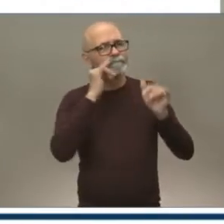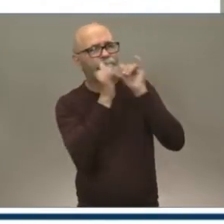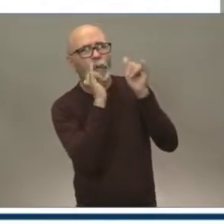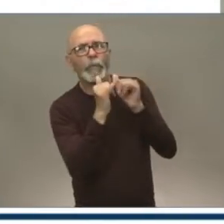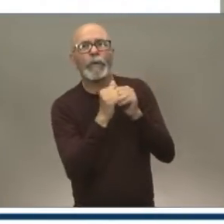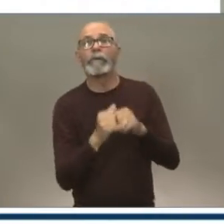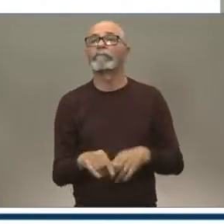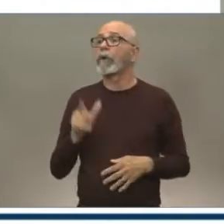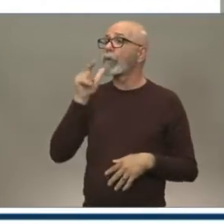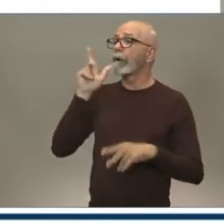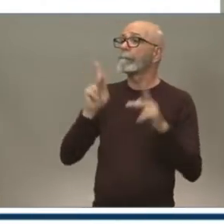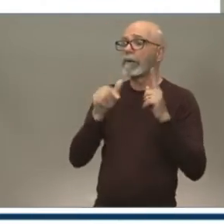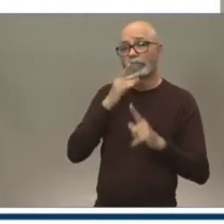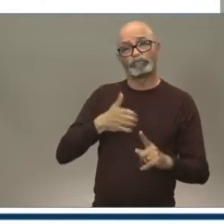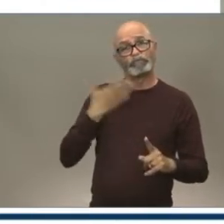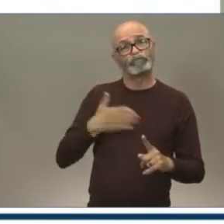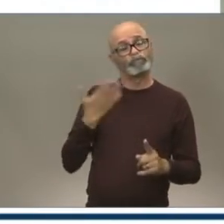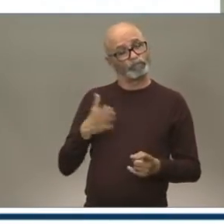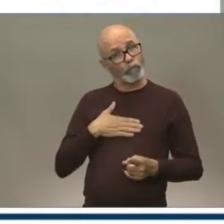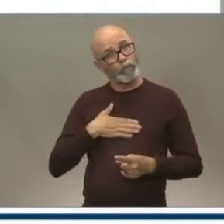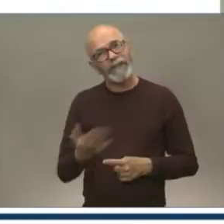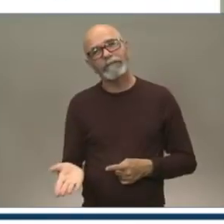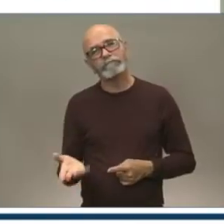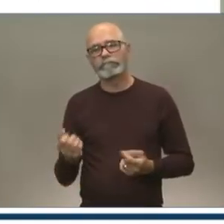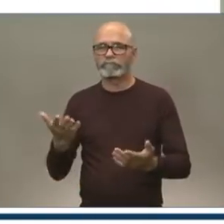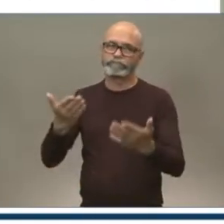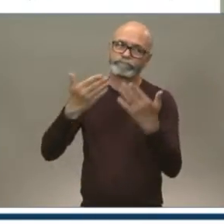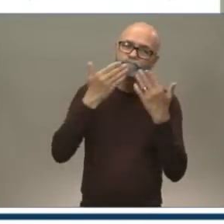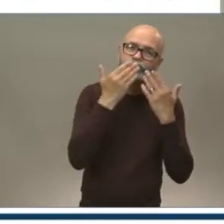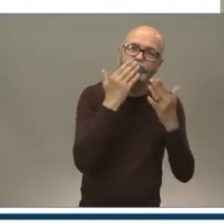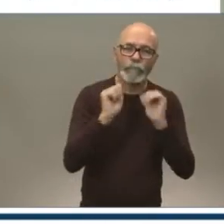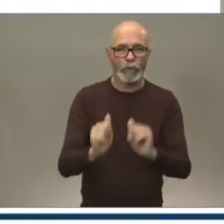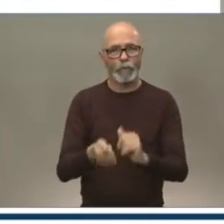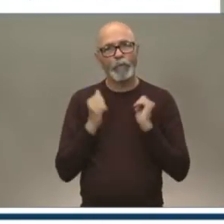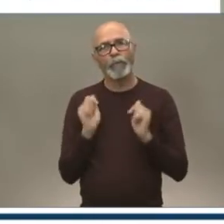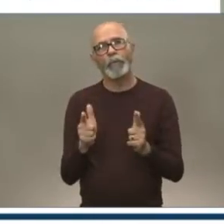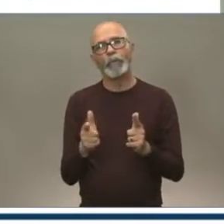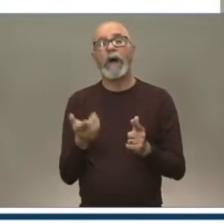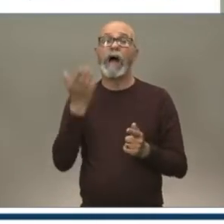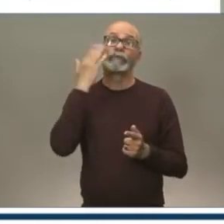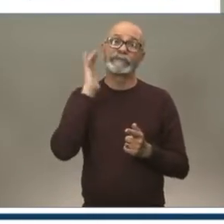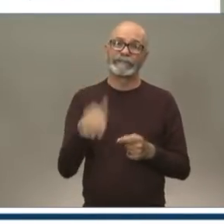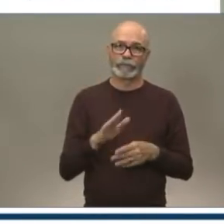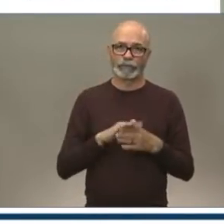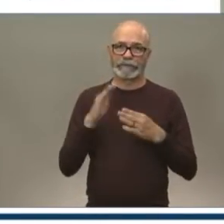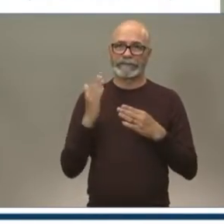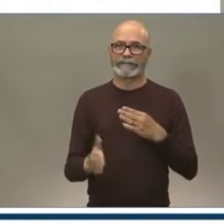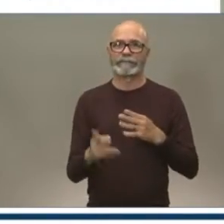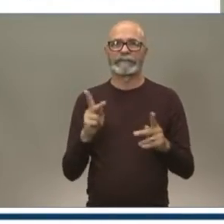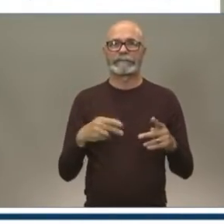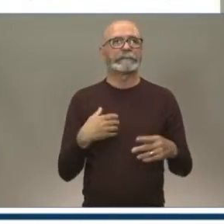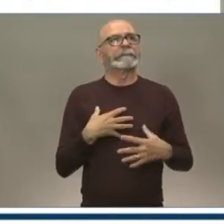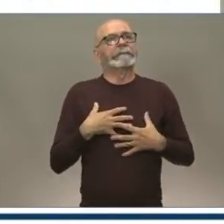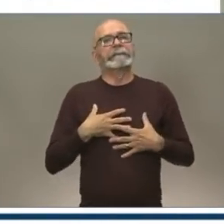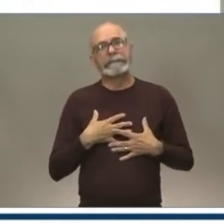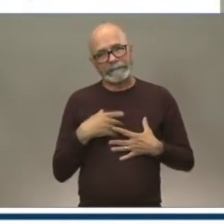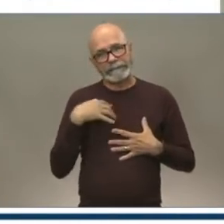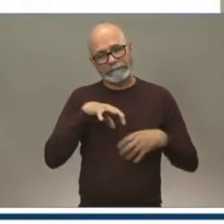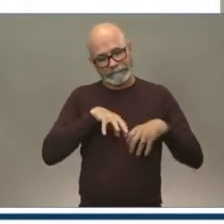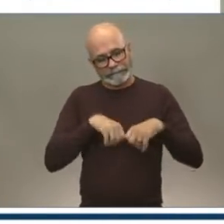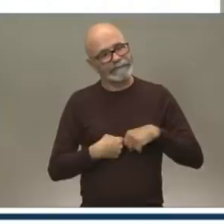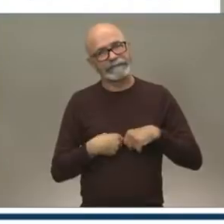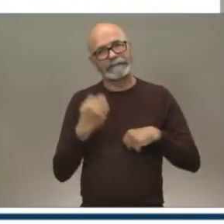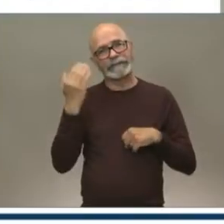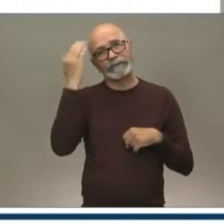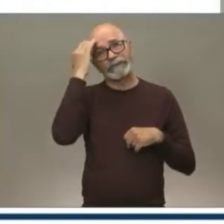you very much. It will be a difficult weekend for many of us, so let's be kind to each other, and please think